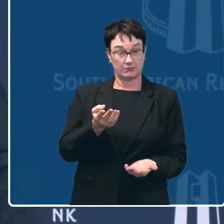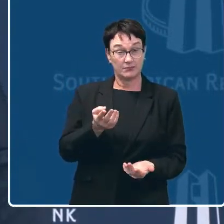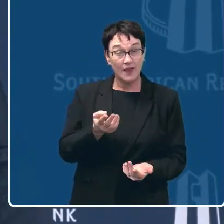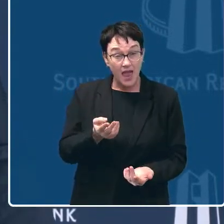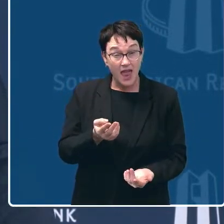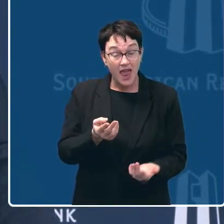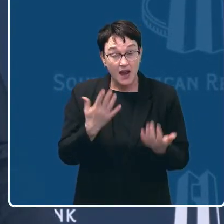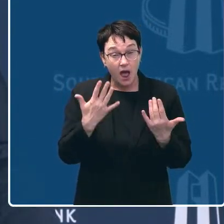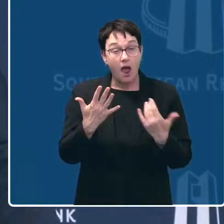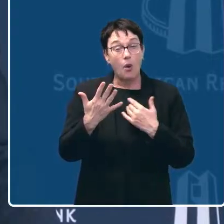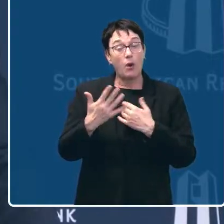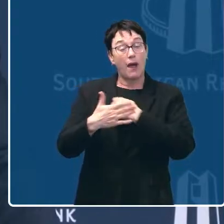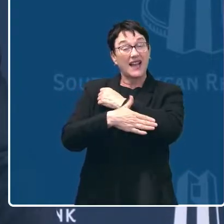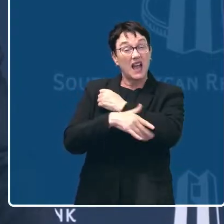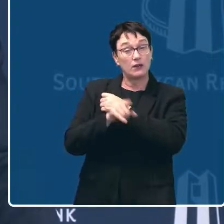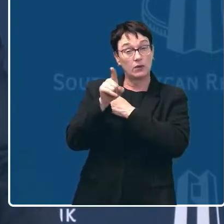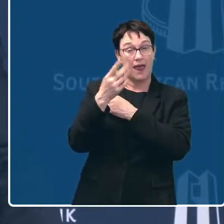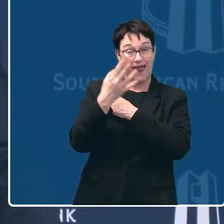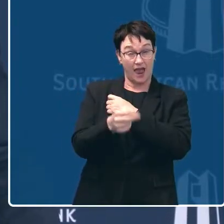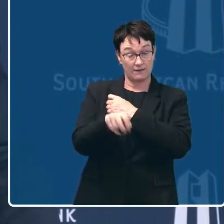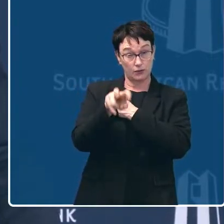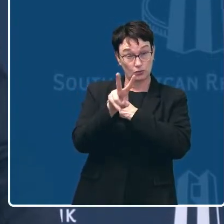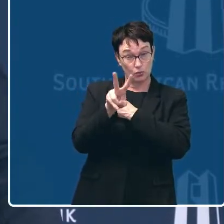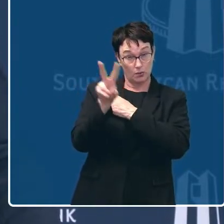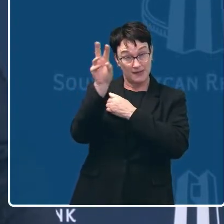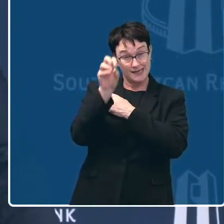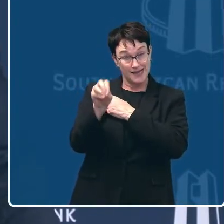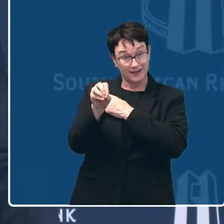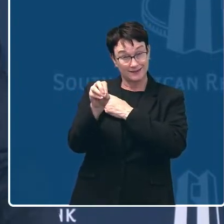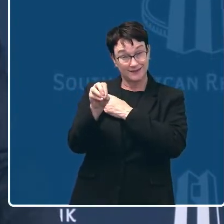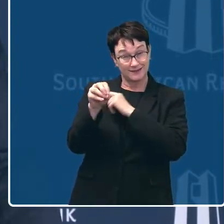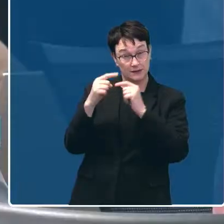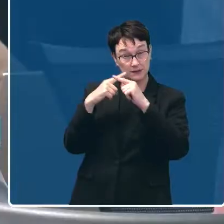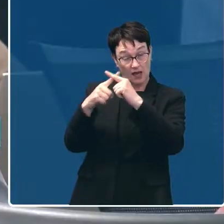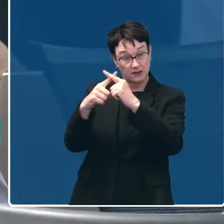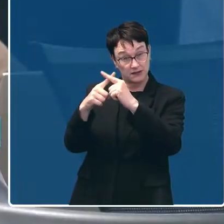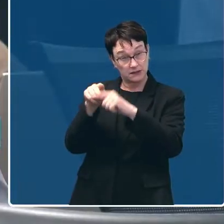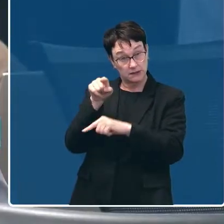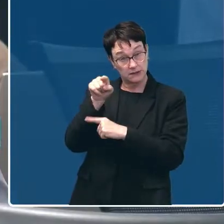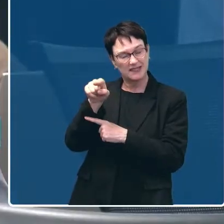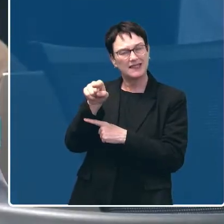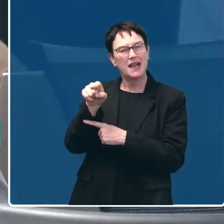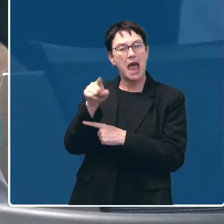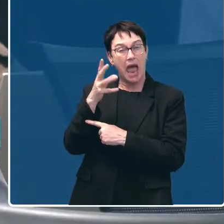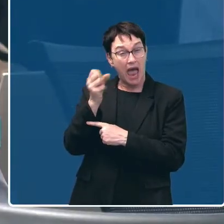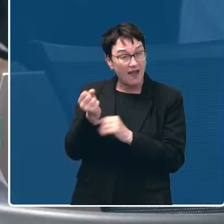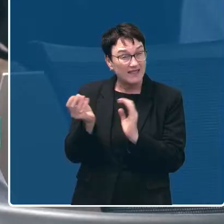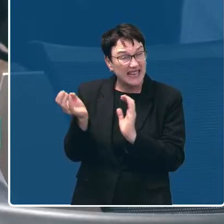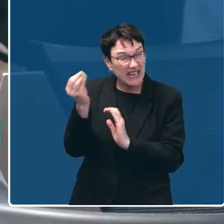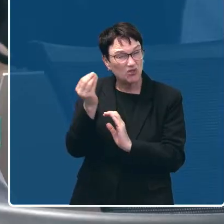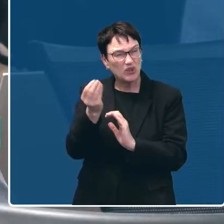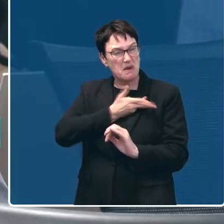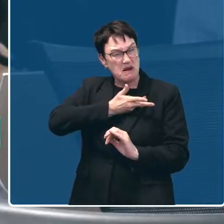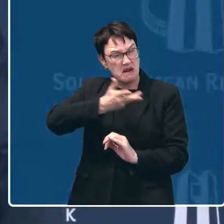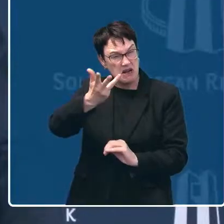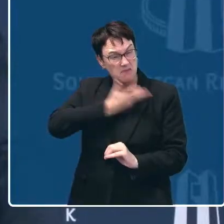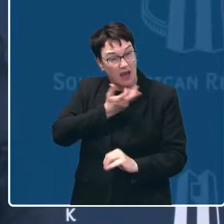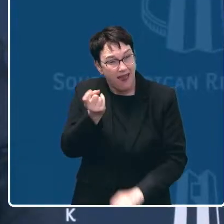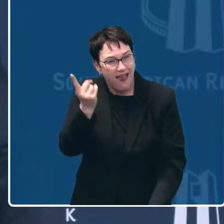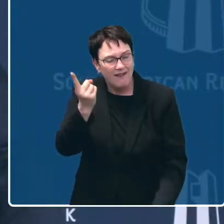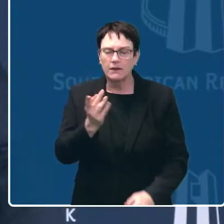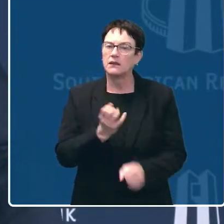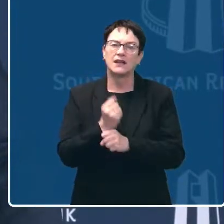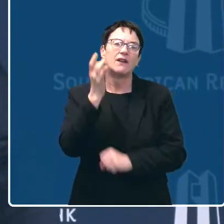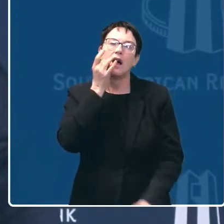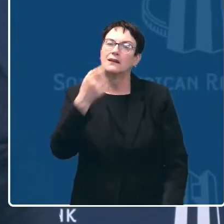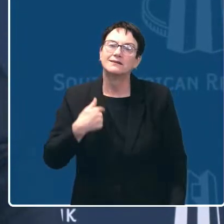2% inflation that has got interest rates like the ones we are having. They are having lower interest rates. Even